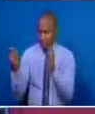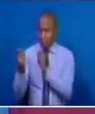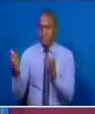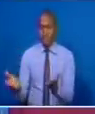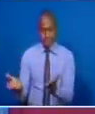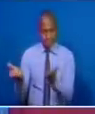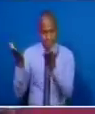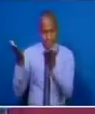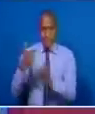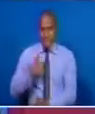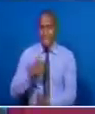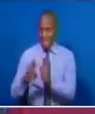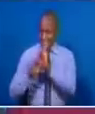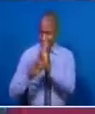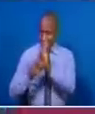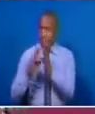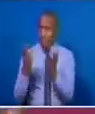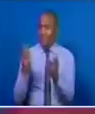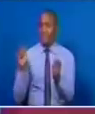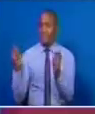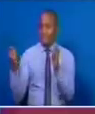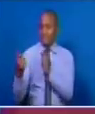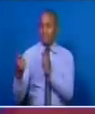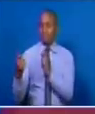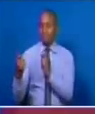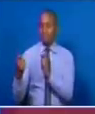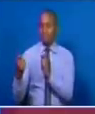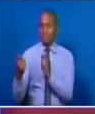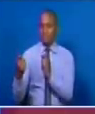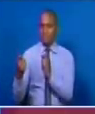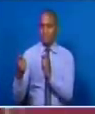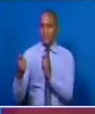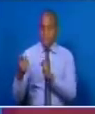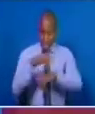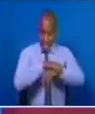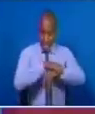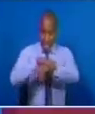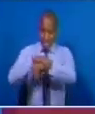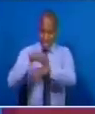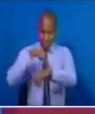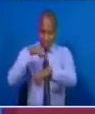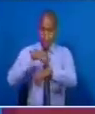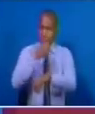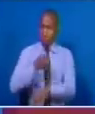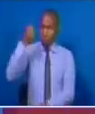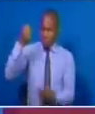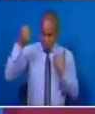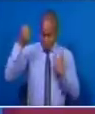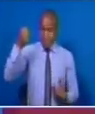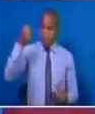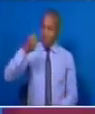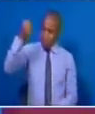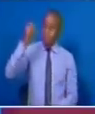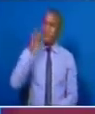I represent change. The coalition that has chosen me as their candidate, the